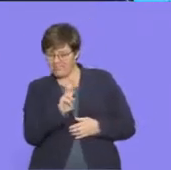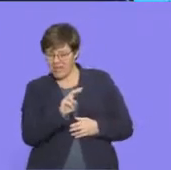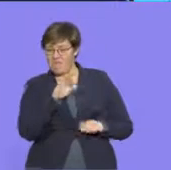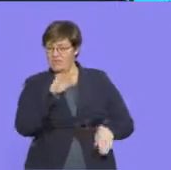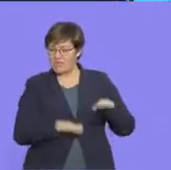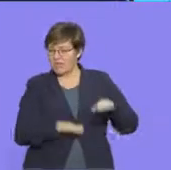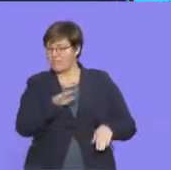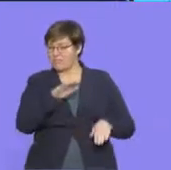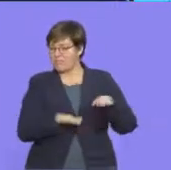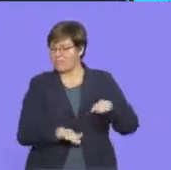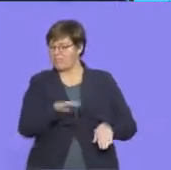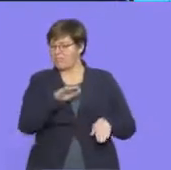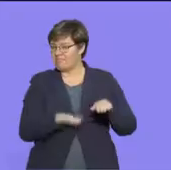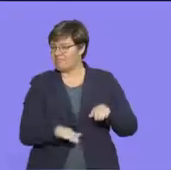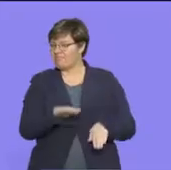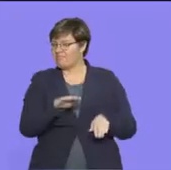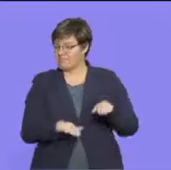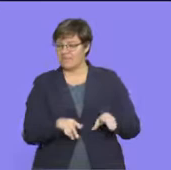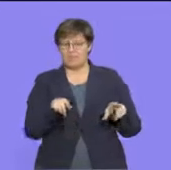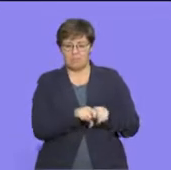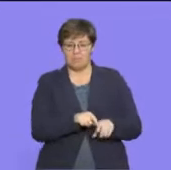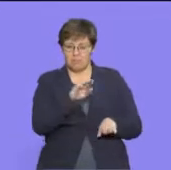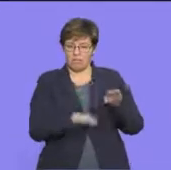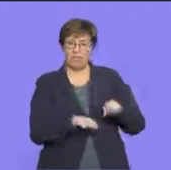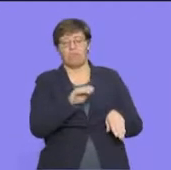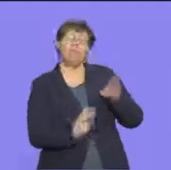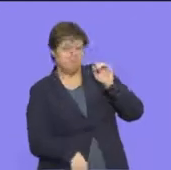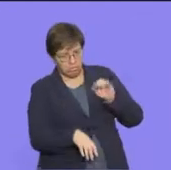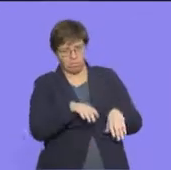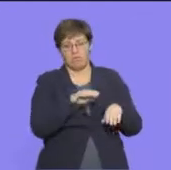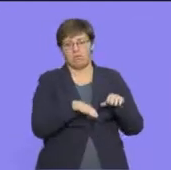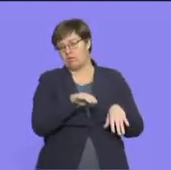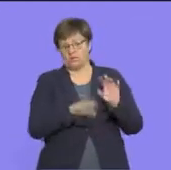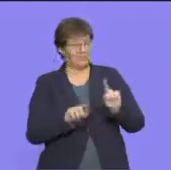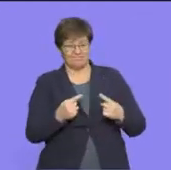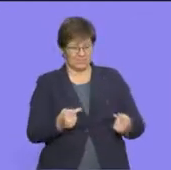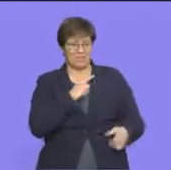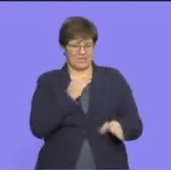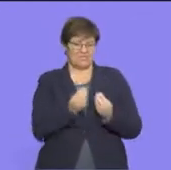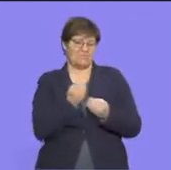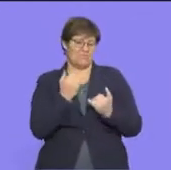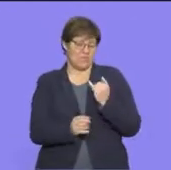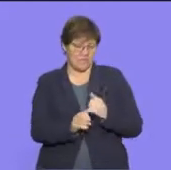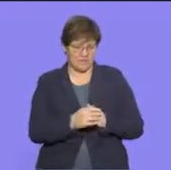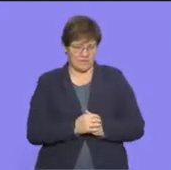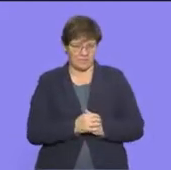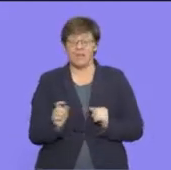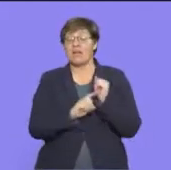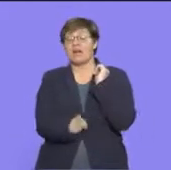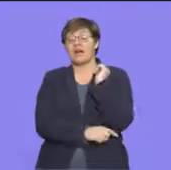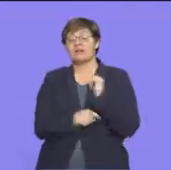He wants to see this constant rhythm. Now, the last thing we need to look at is the